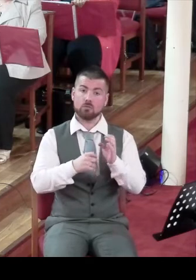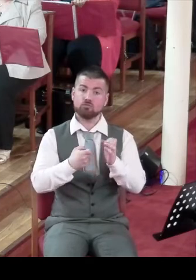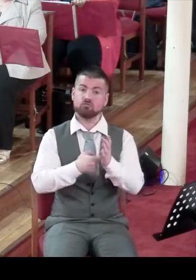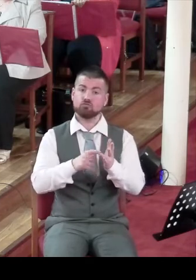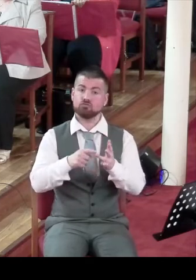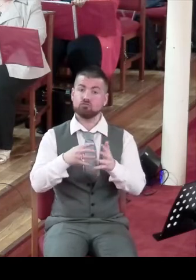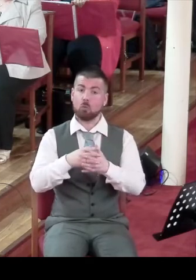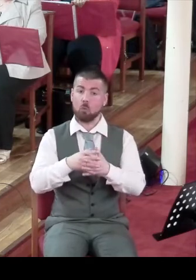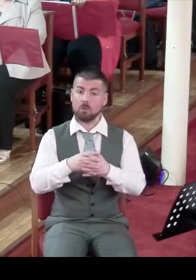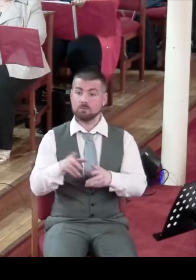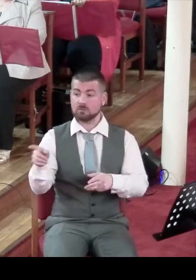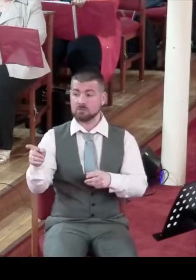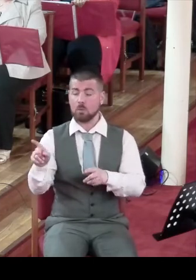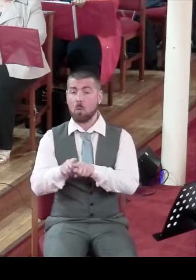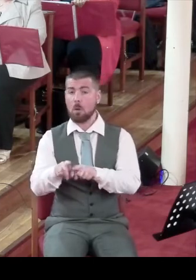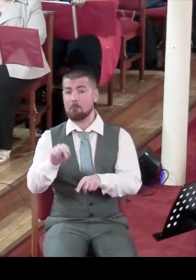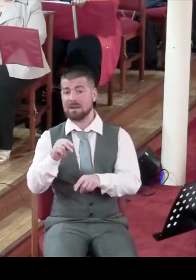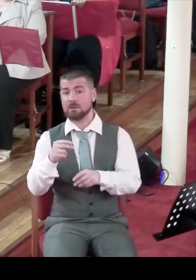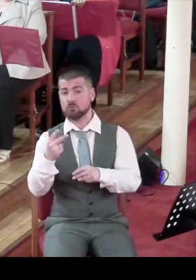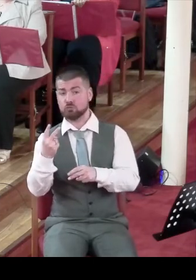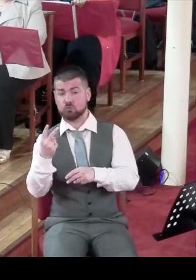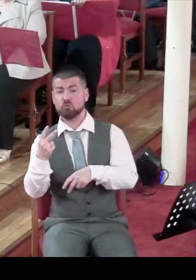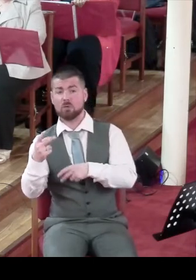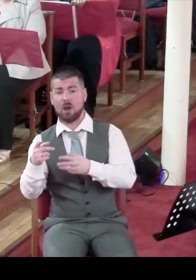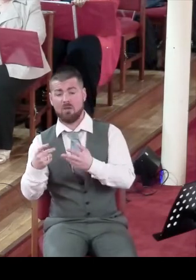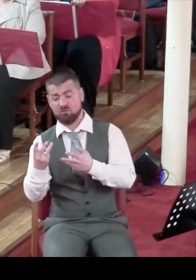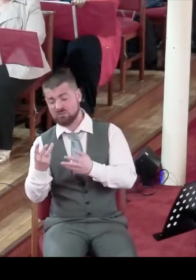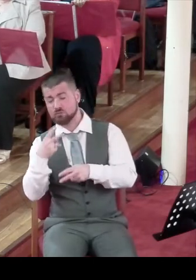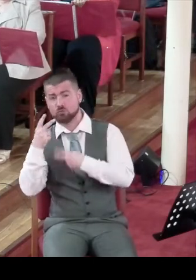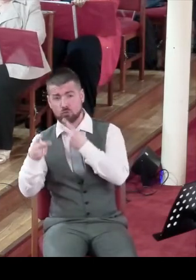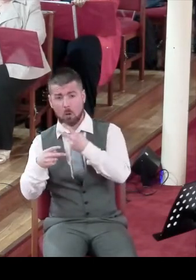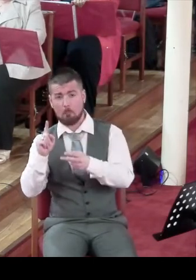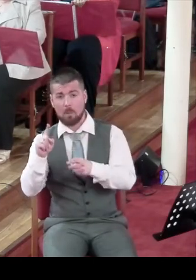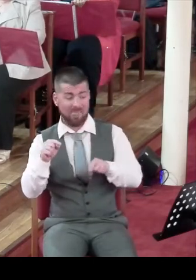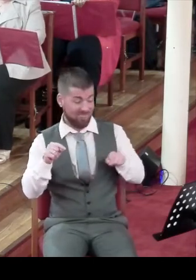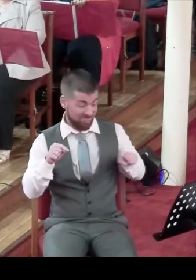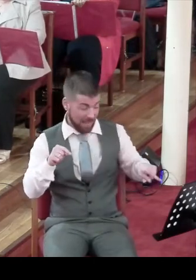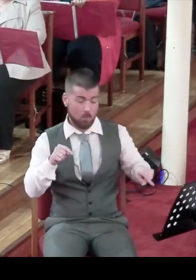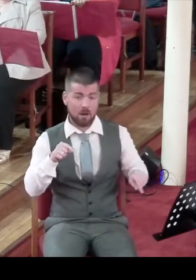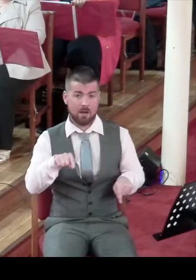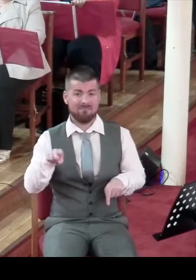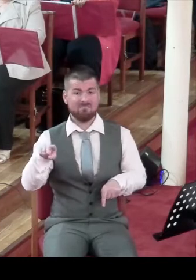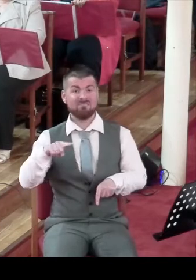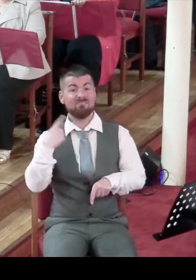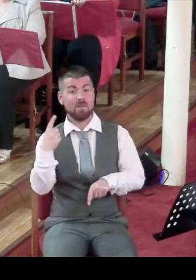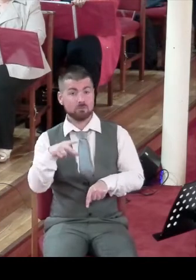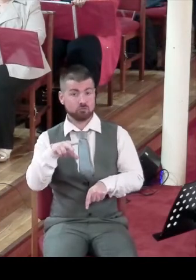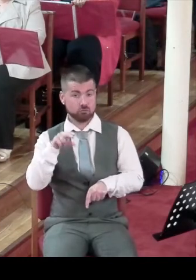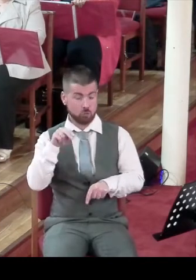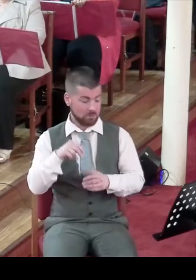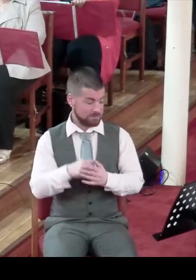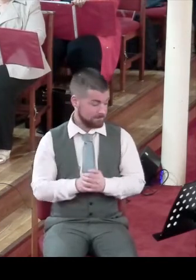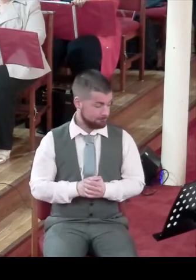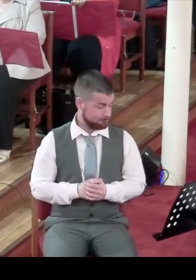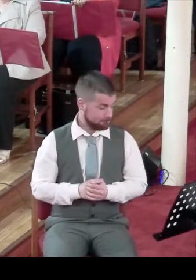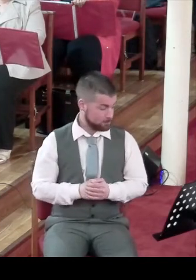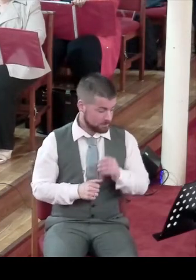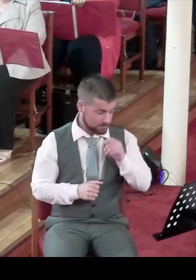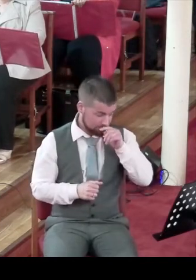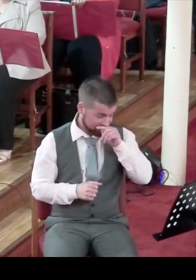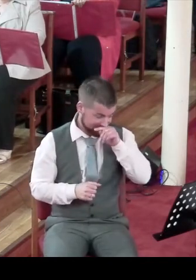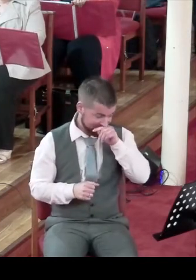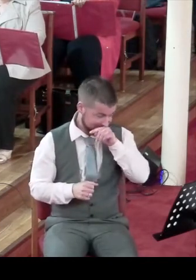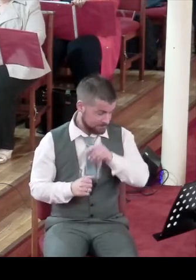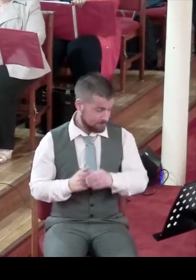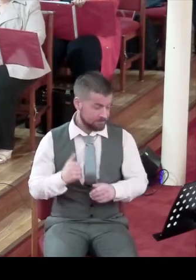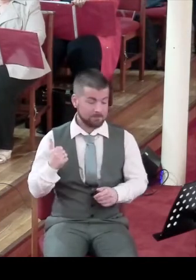she suggested, but it was her first choice. It's a great choice because it brings us into the era of modern hymns, and in this church, then we